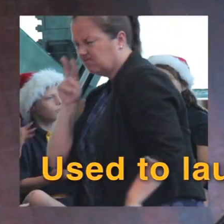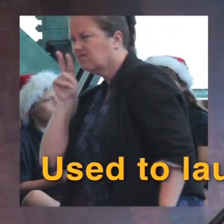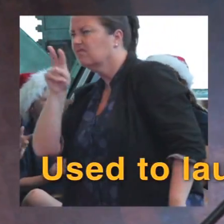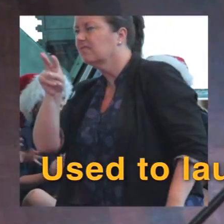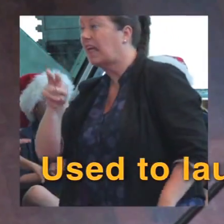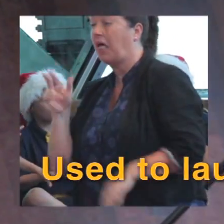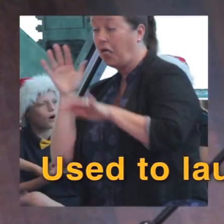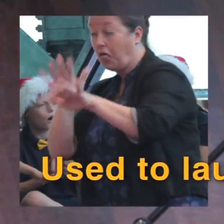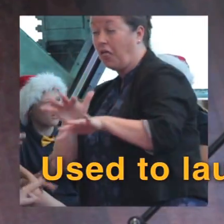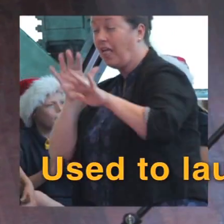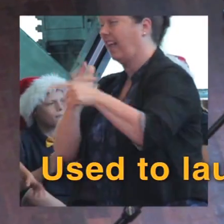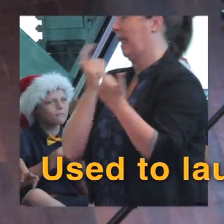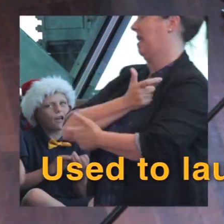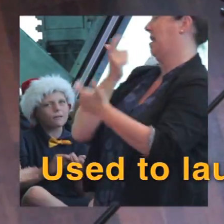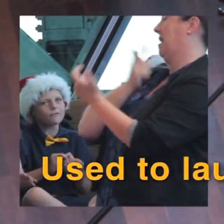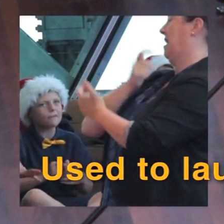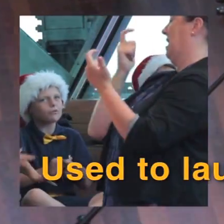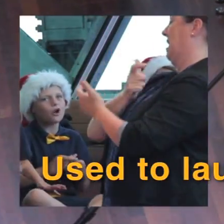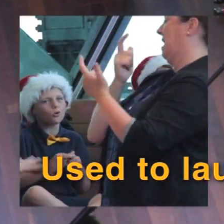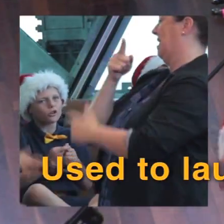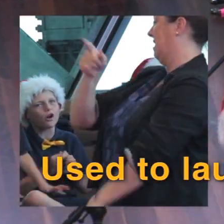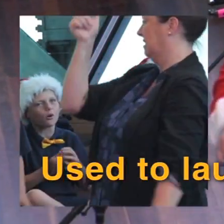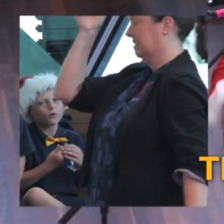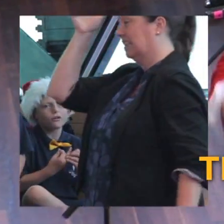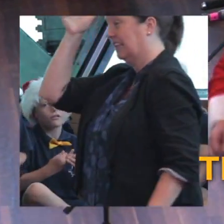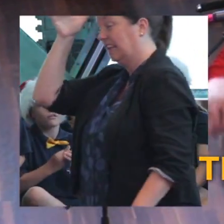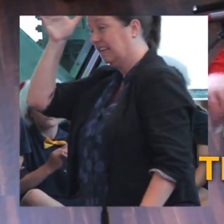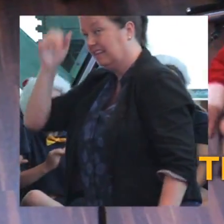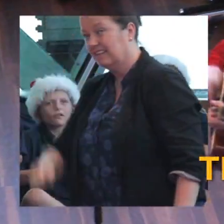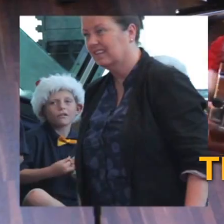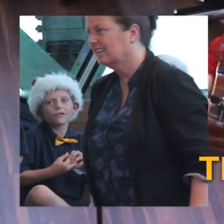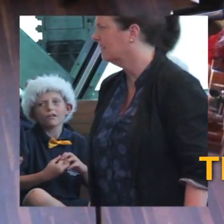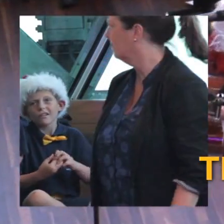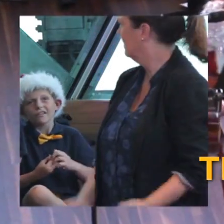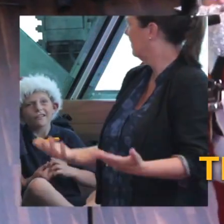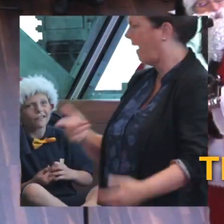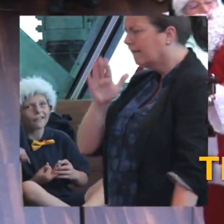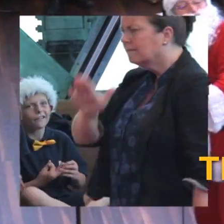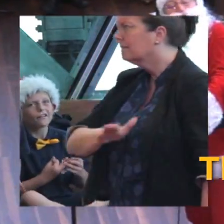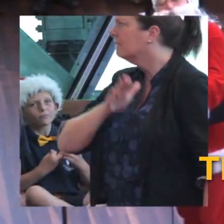Calling names, wouldn't let